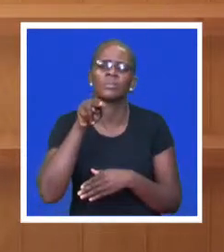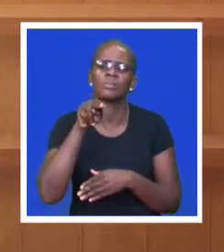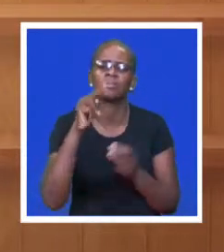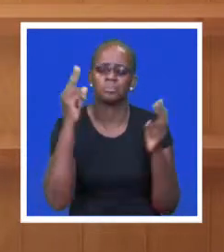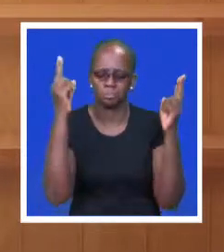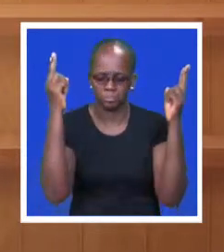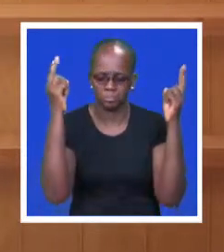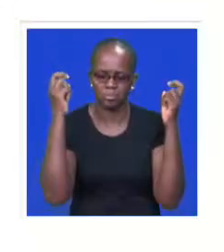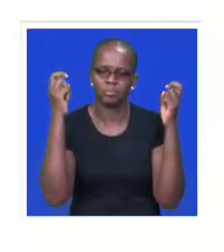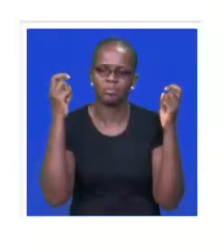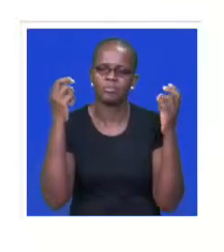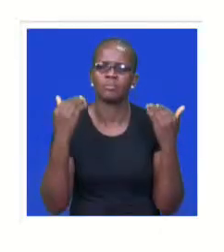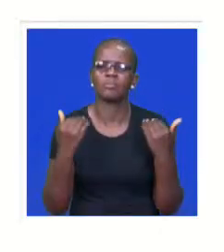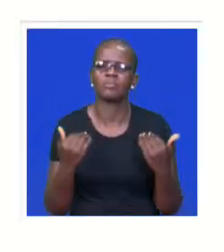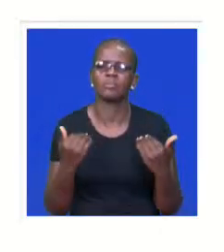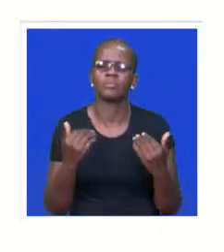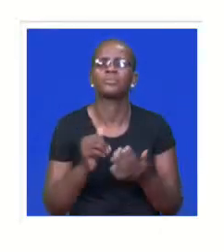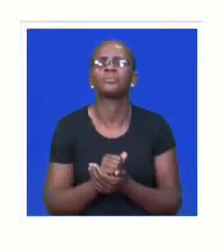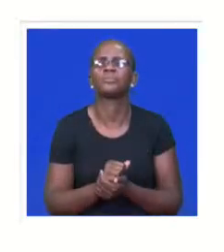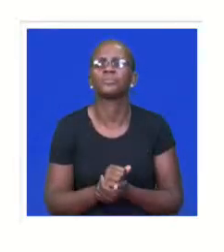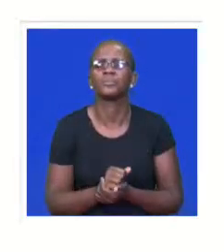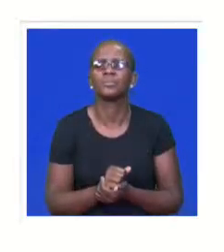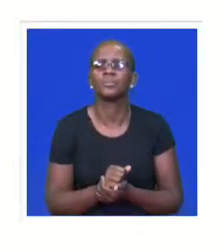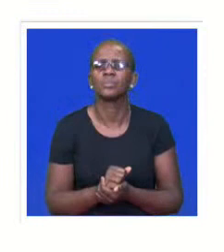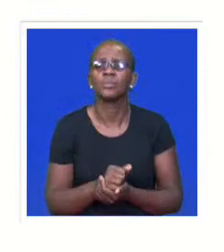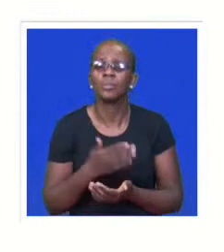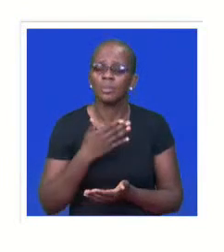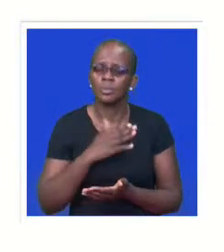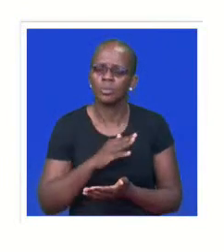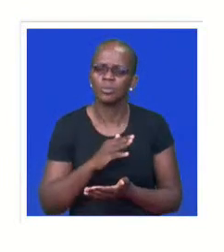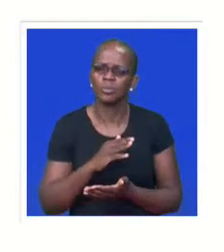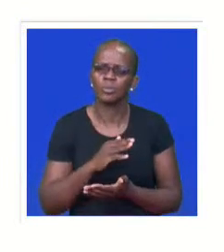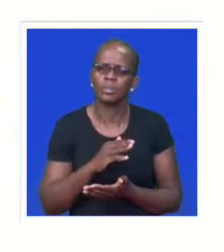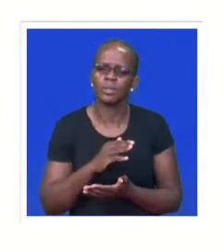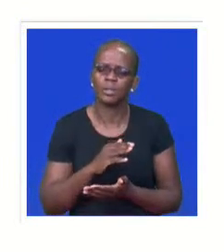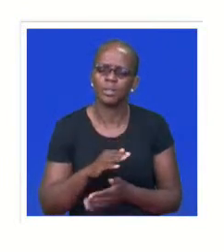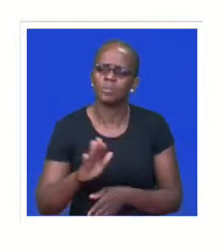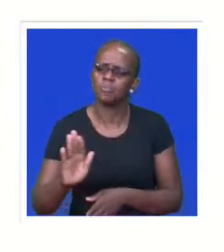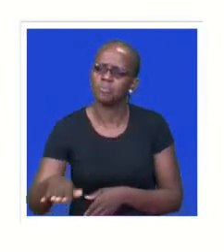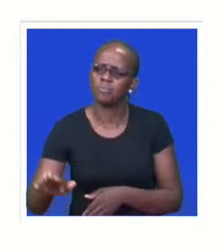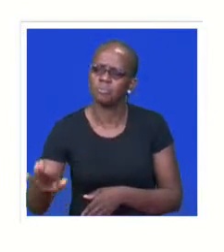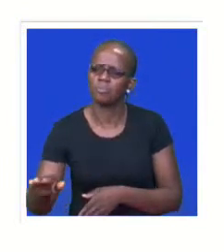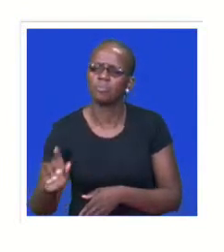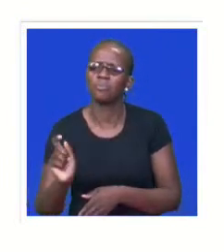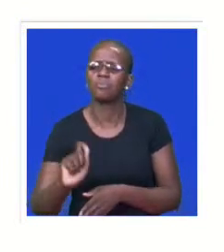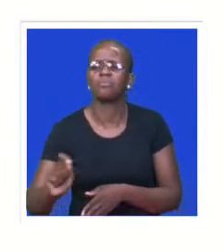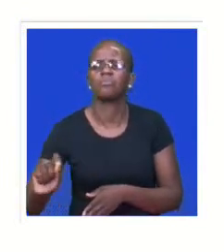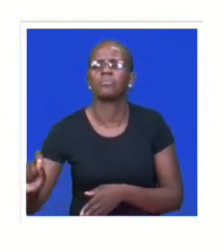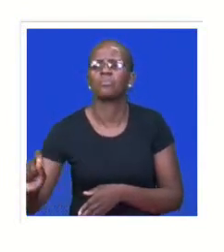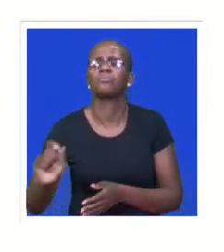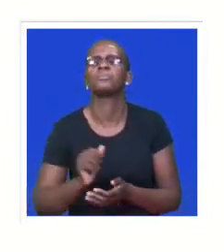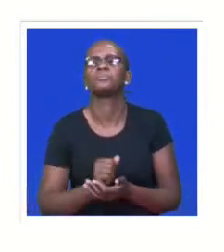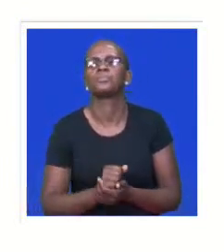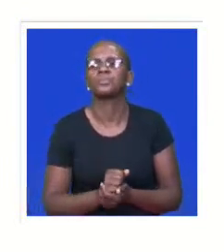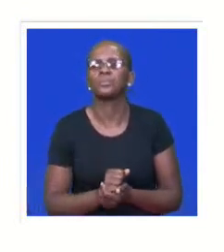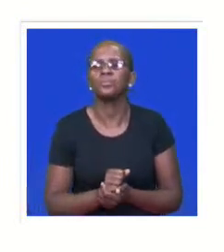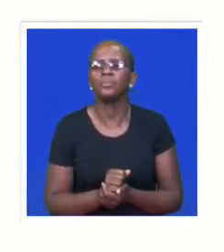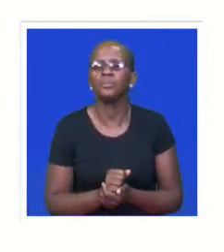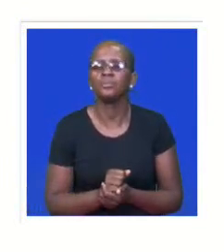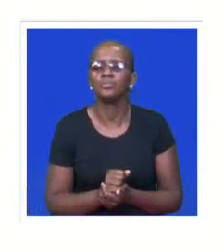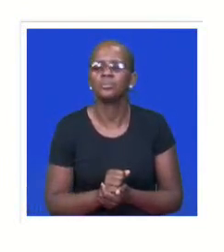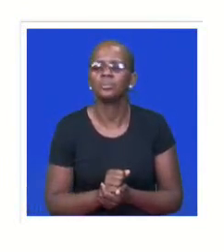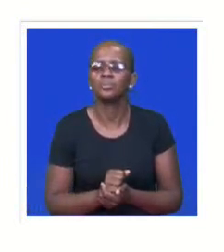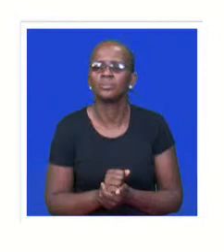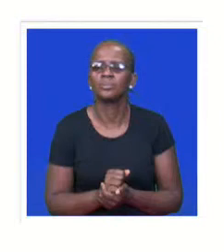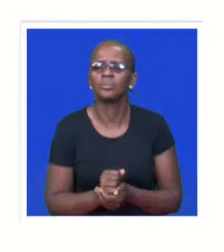lesson. So you will need a pencil. If you are in grade 3, a